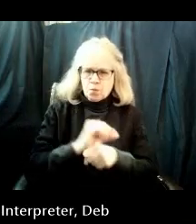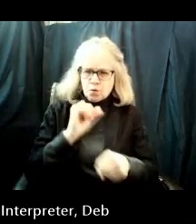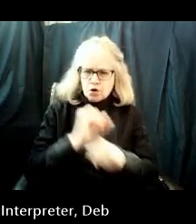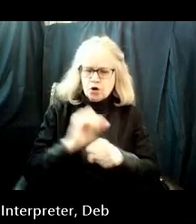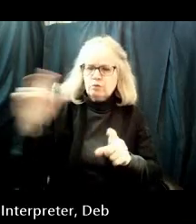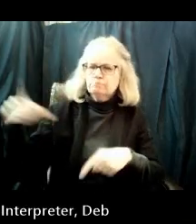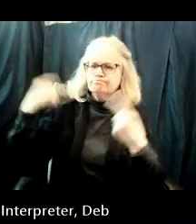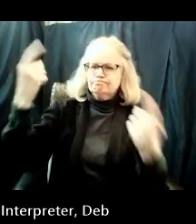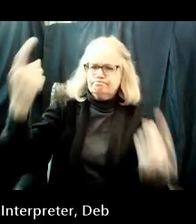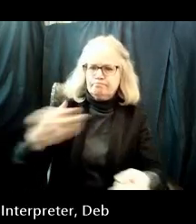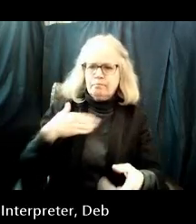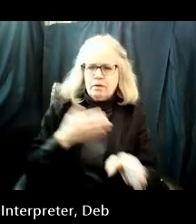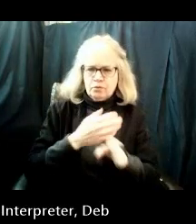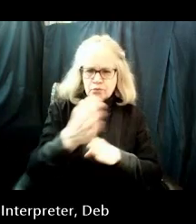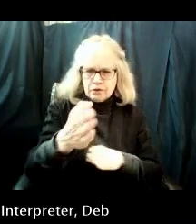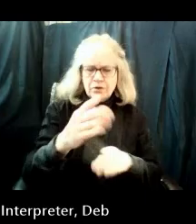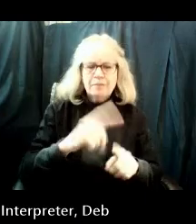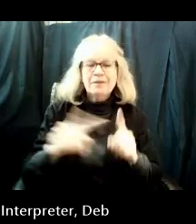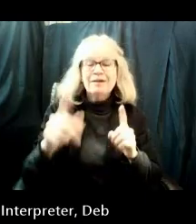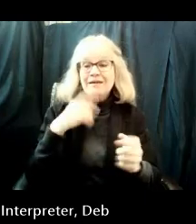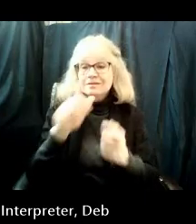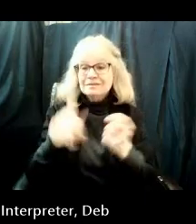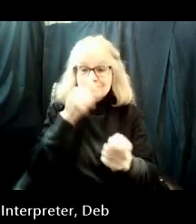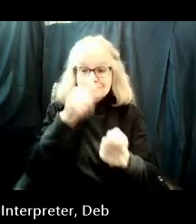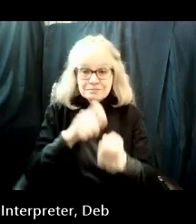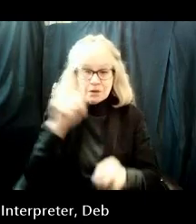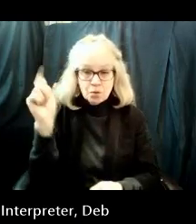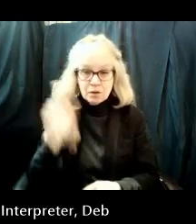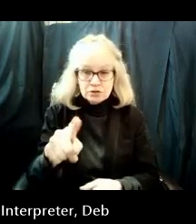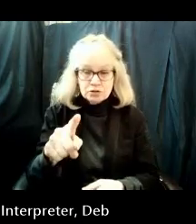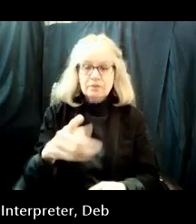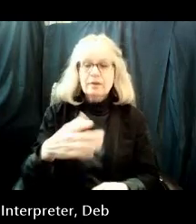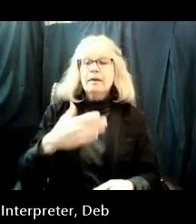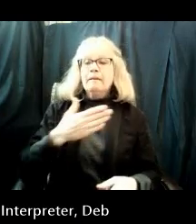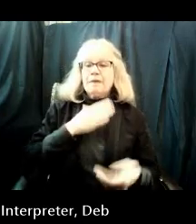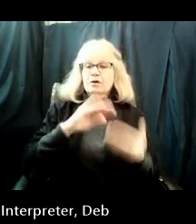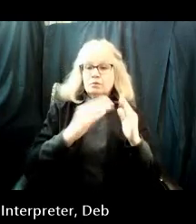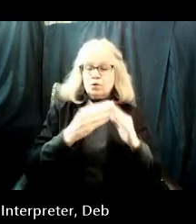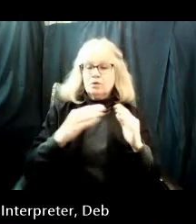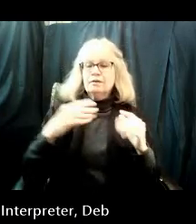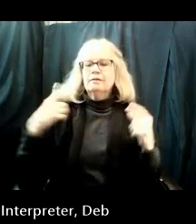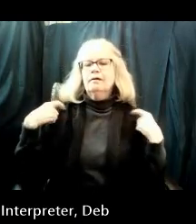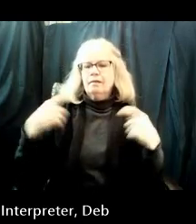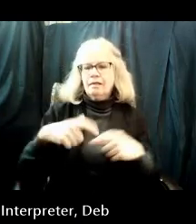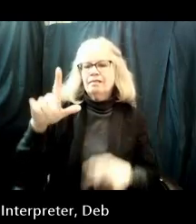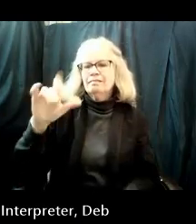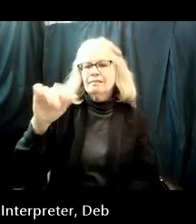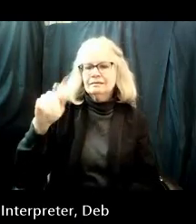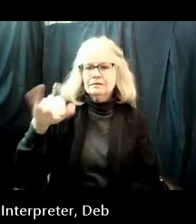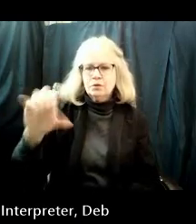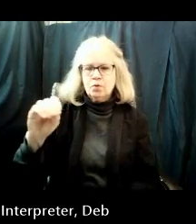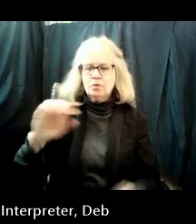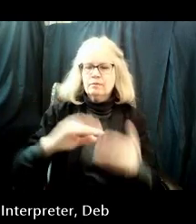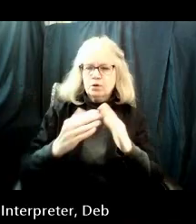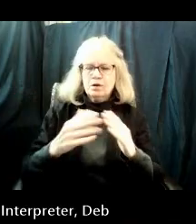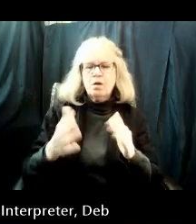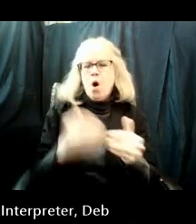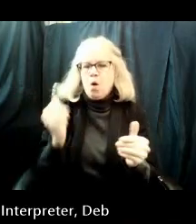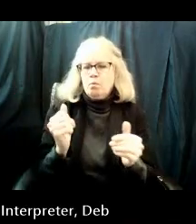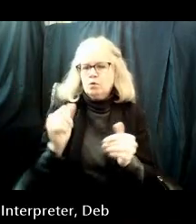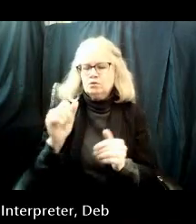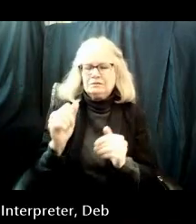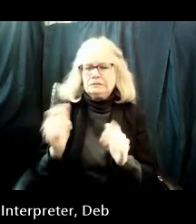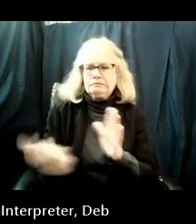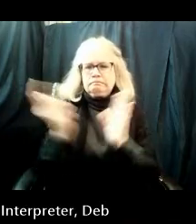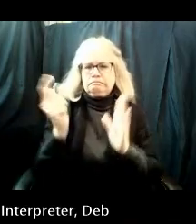my career. But I have a specific question. In my community, the Latino community, it's almost taboo to talk about